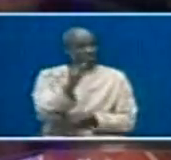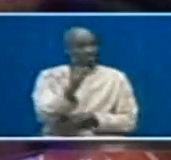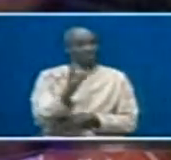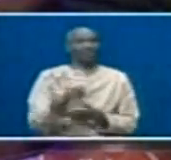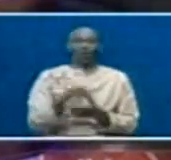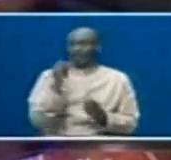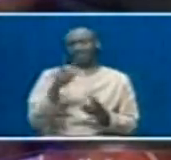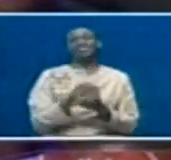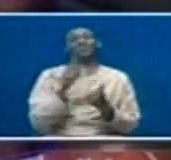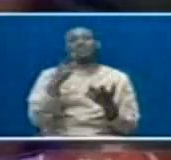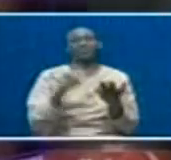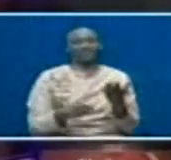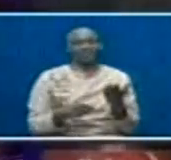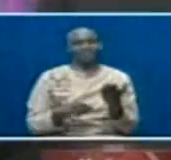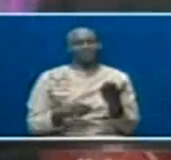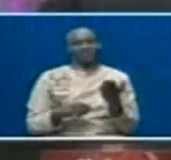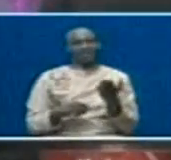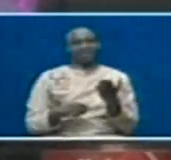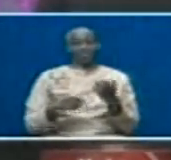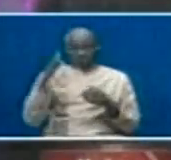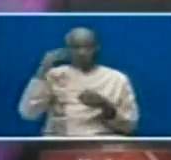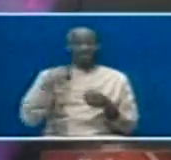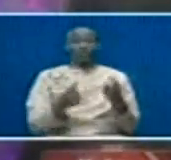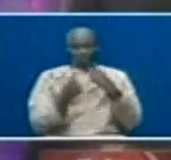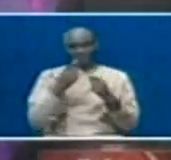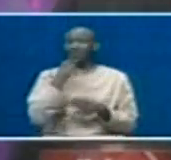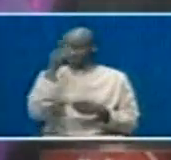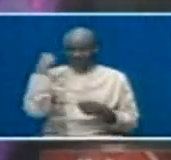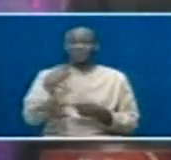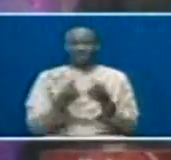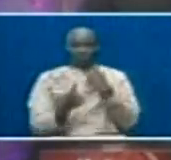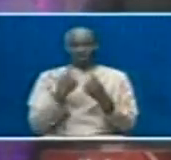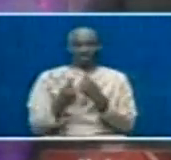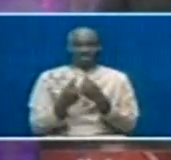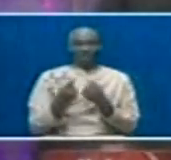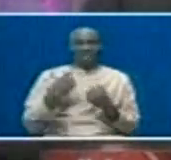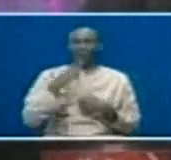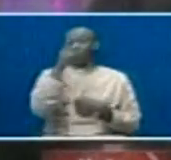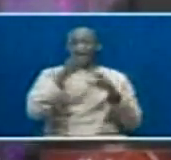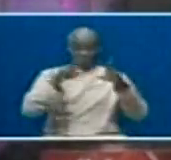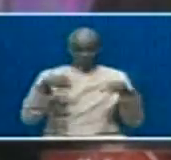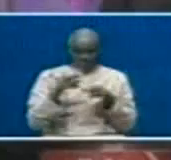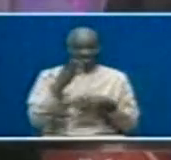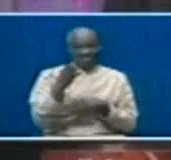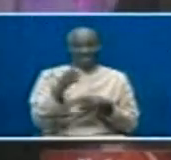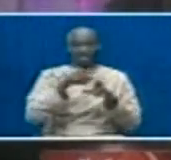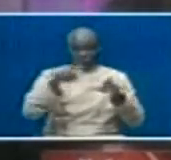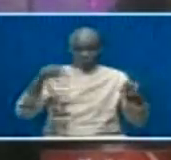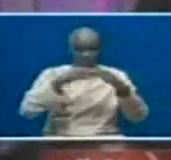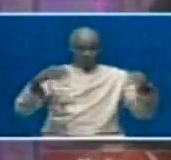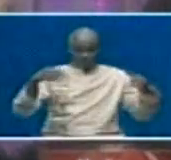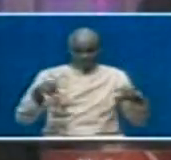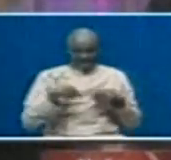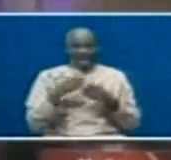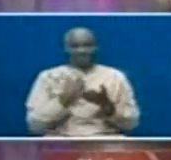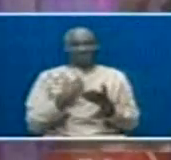So, you know, I won a prize. Right. Now, we used to cook. Let me tell you what we used to do. We had this one room, and there was a small little geezer that we